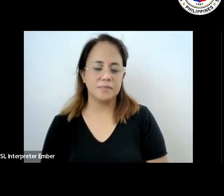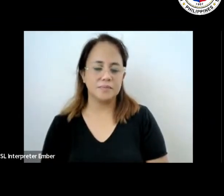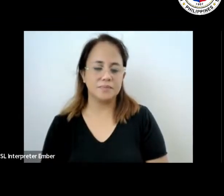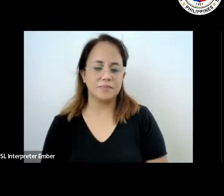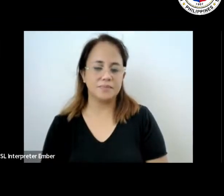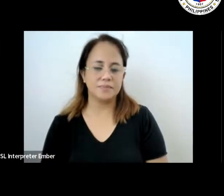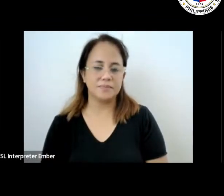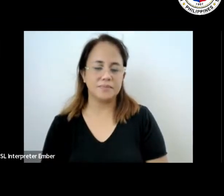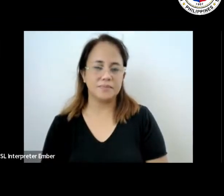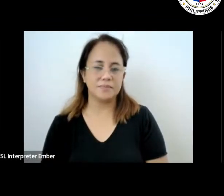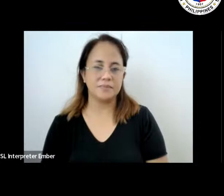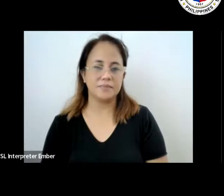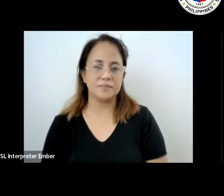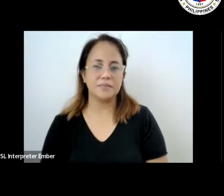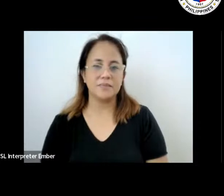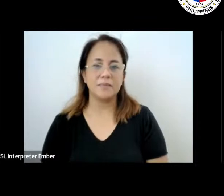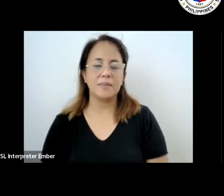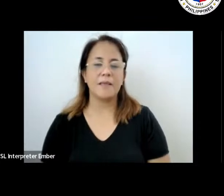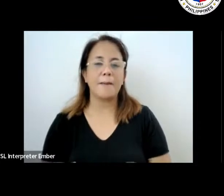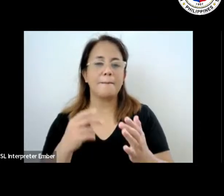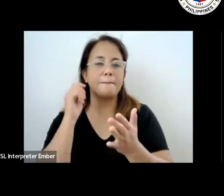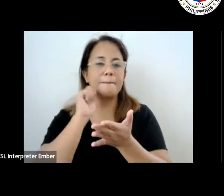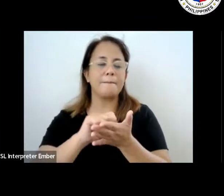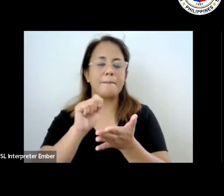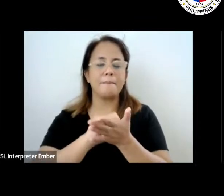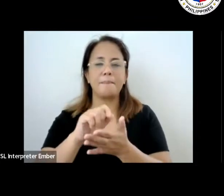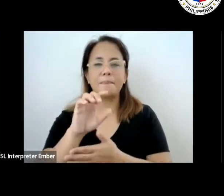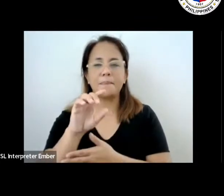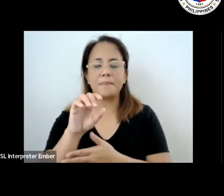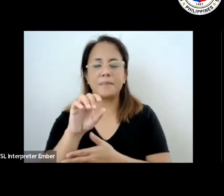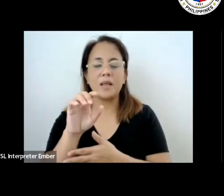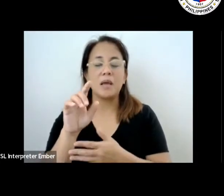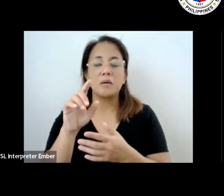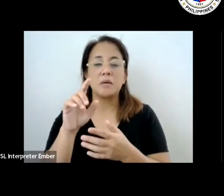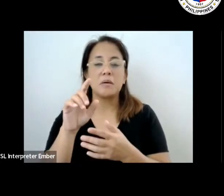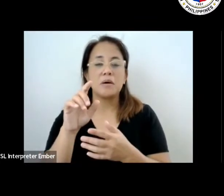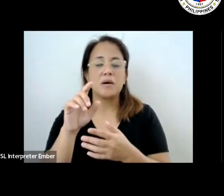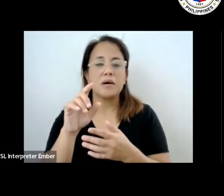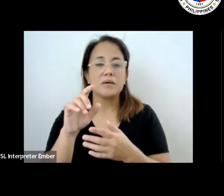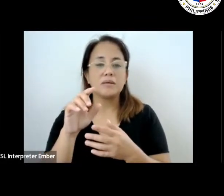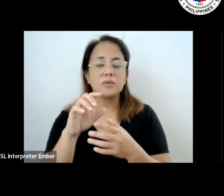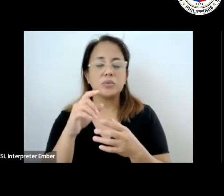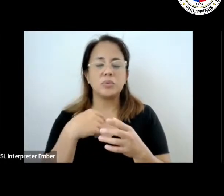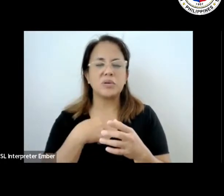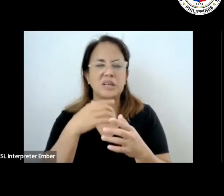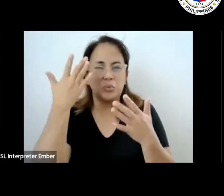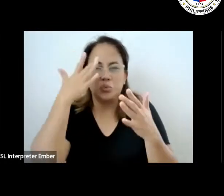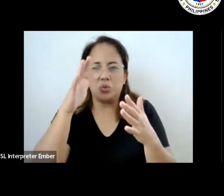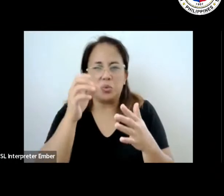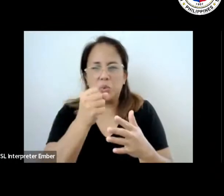Yusek Densing? Would you know that? Your Honor, I wouldn't know the exact figure, but if you look at it